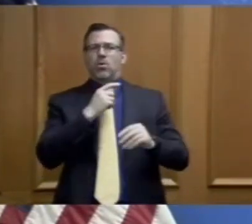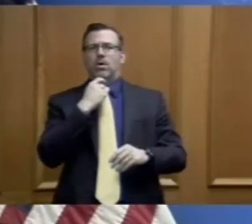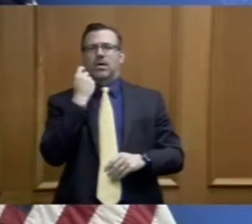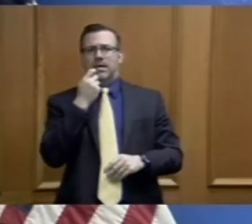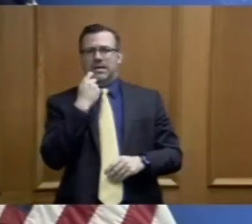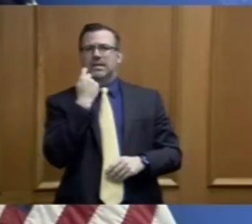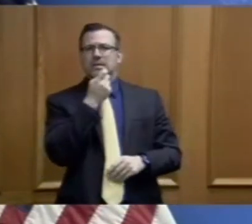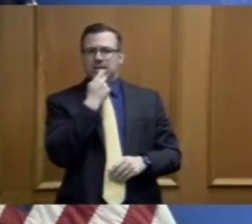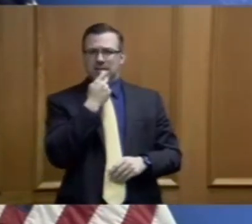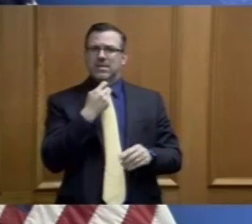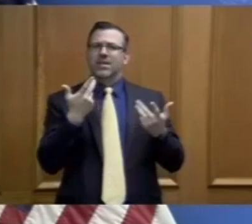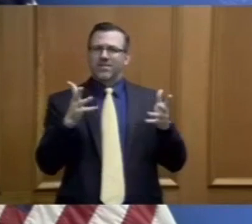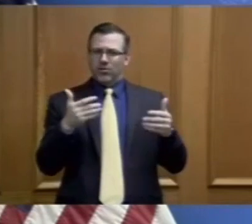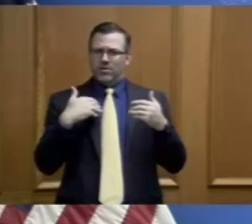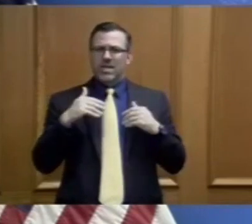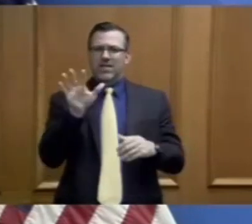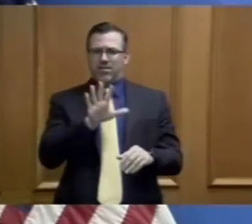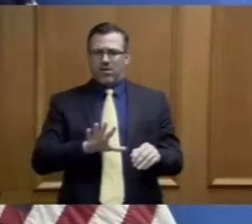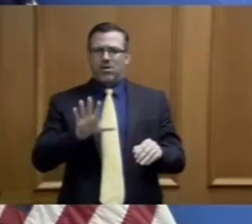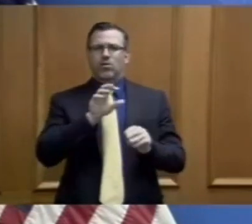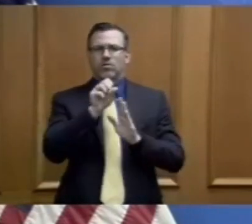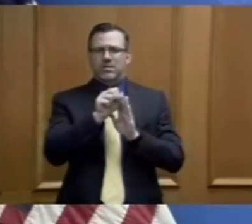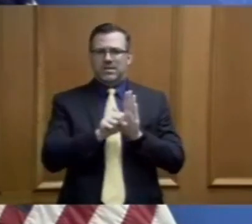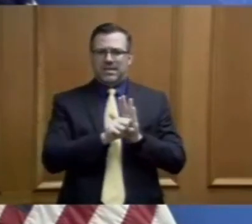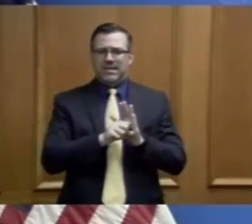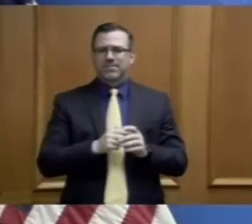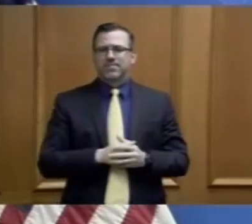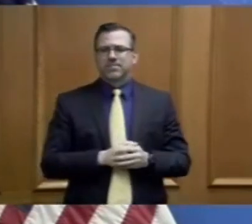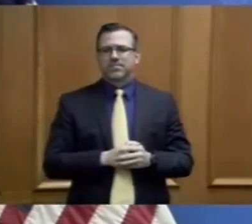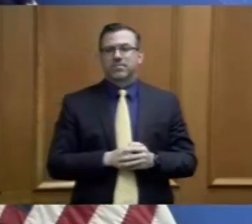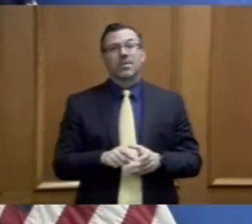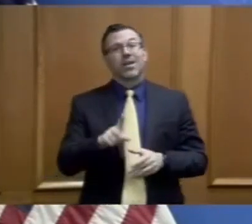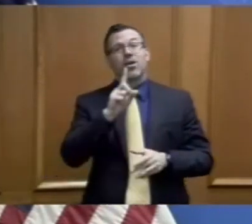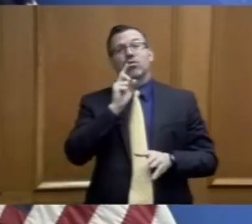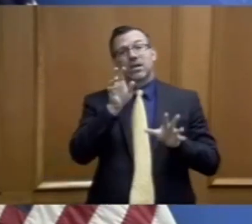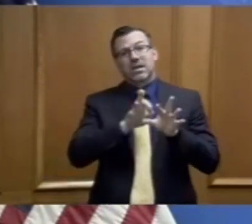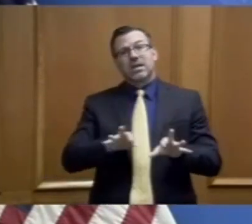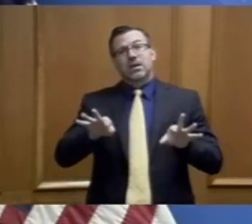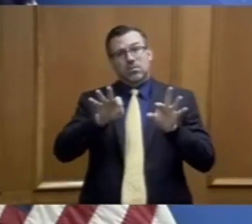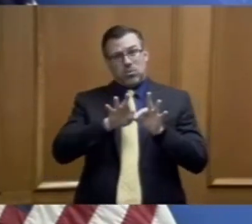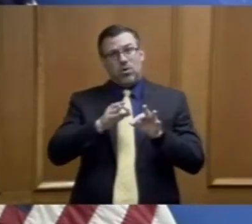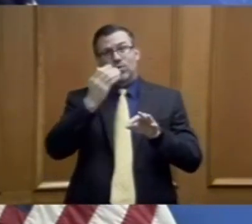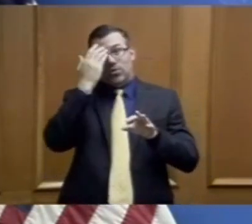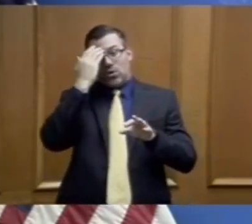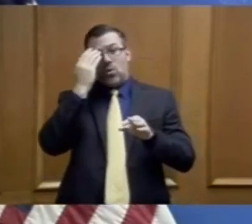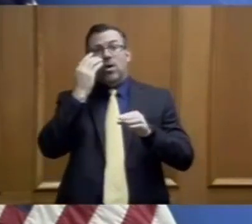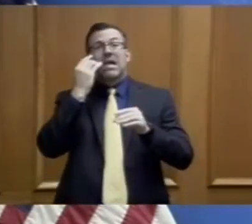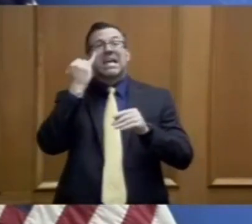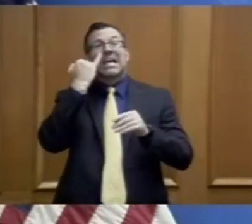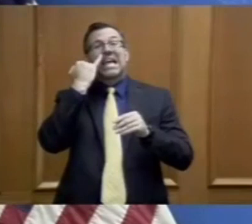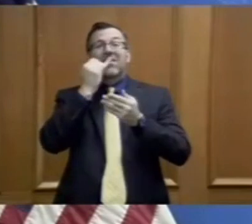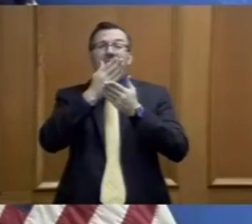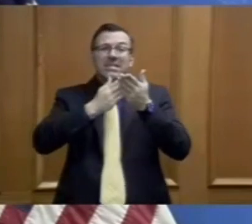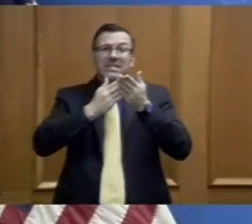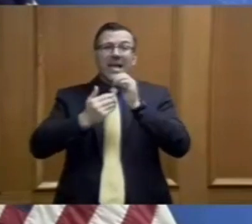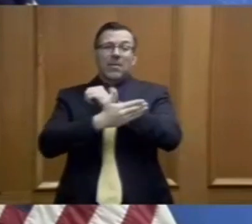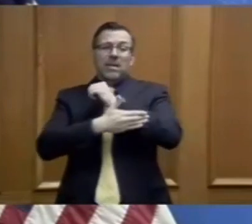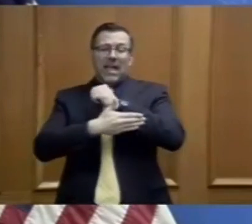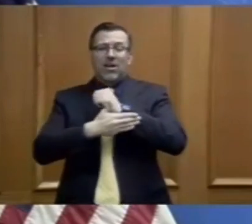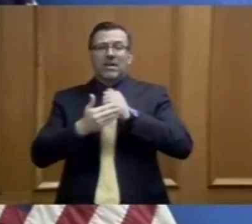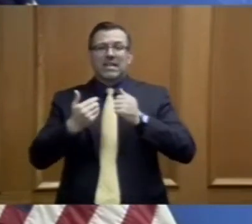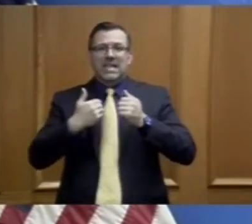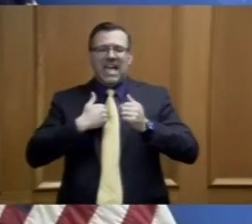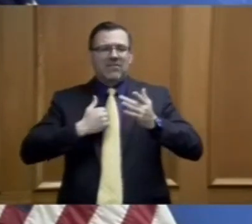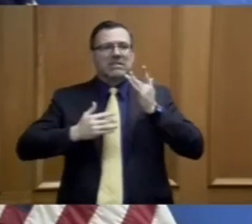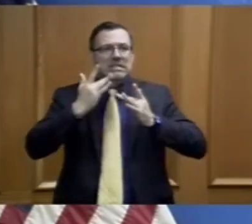across this state. And one thing that's important to know, when we have testing shortages in certain regions, we're able